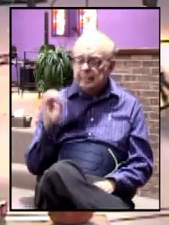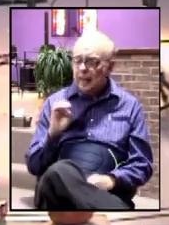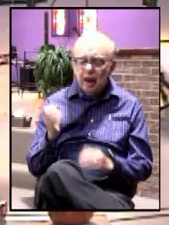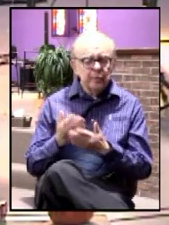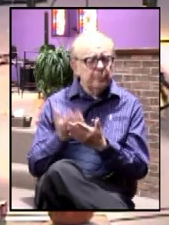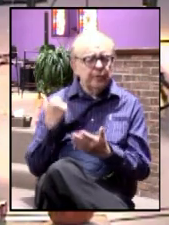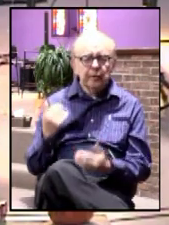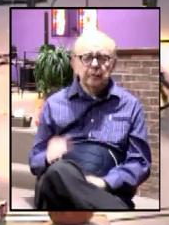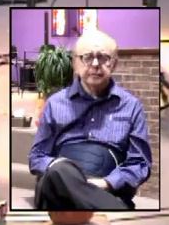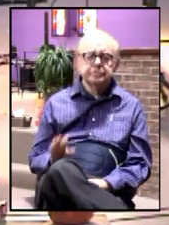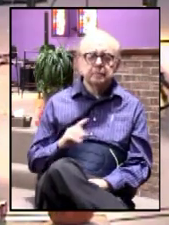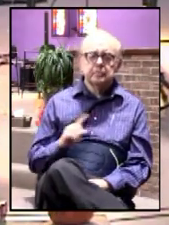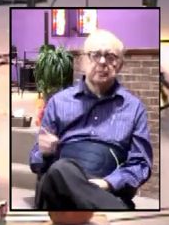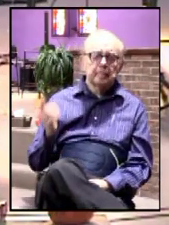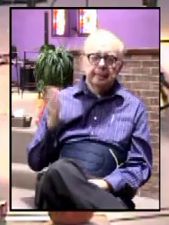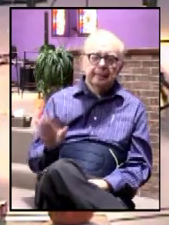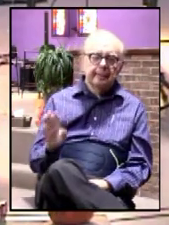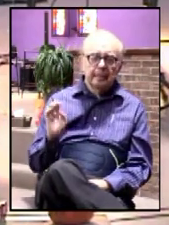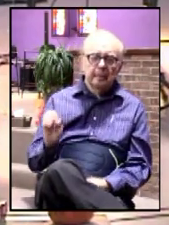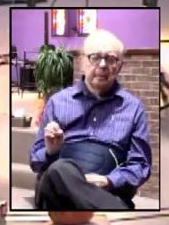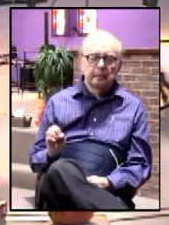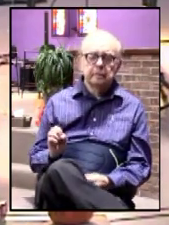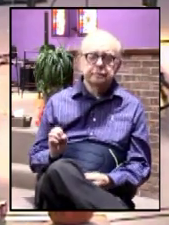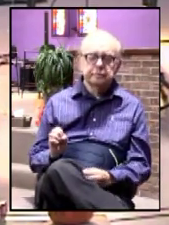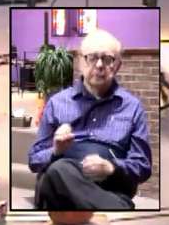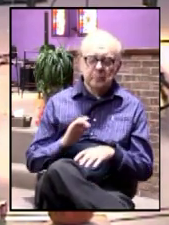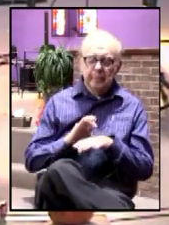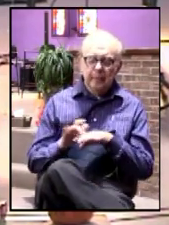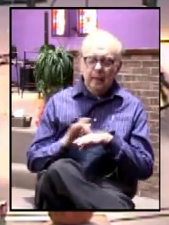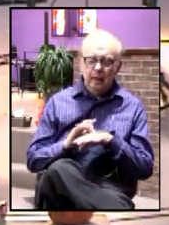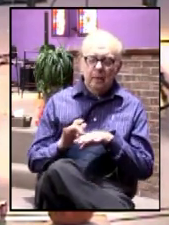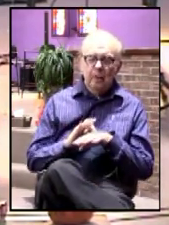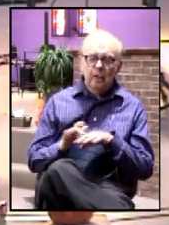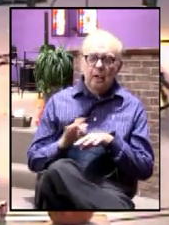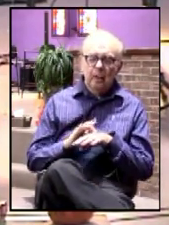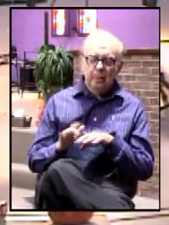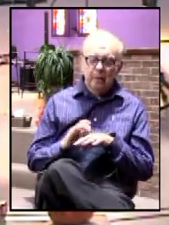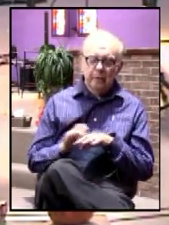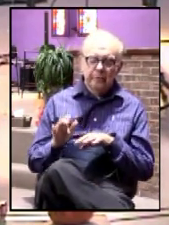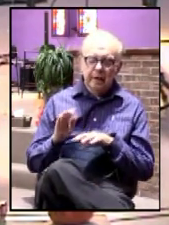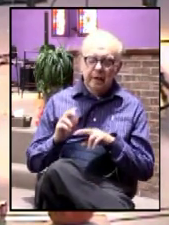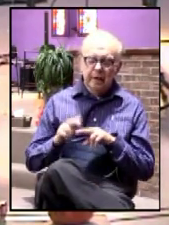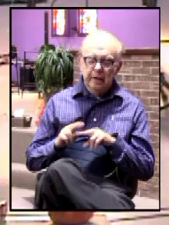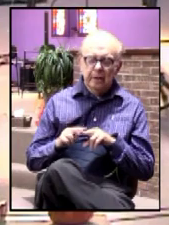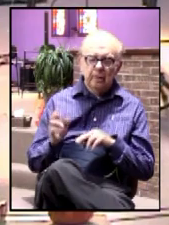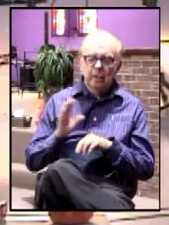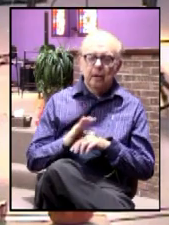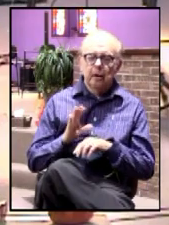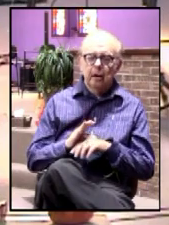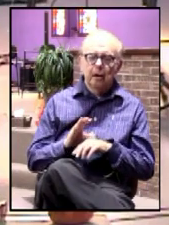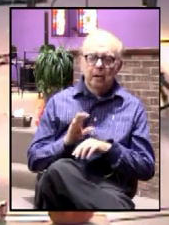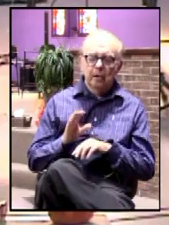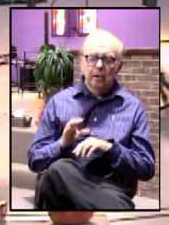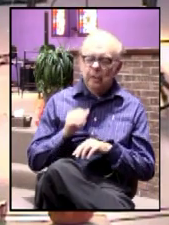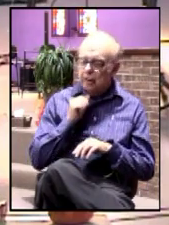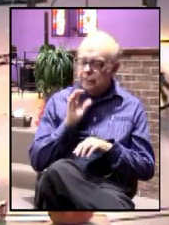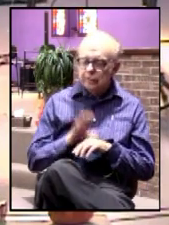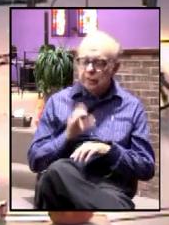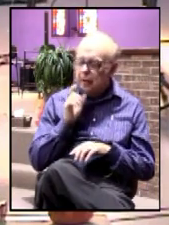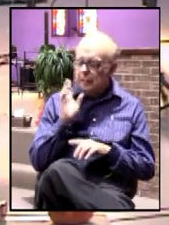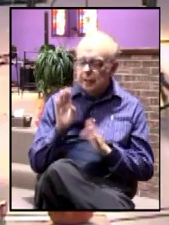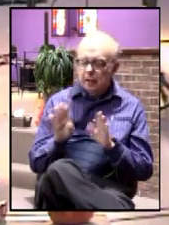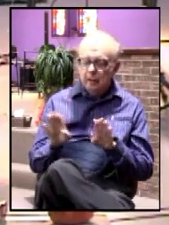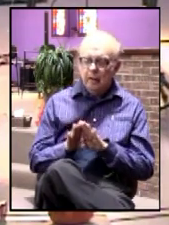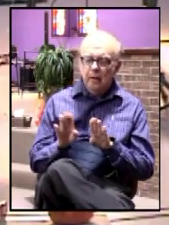Than ever before. There should never be an empty seat in a church building. Churches should not be